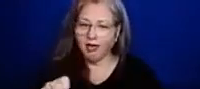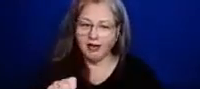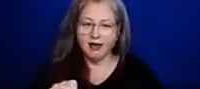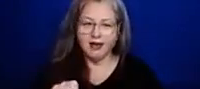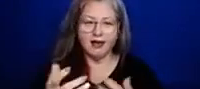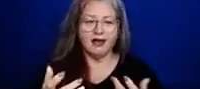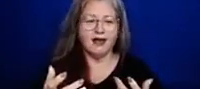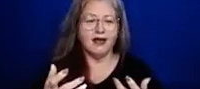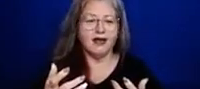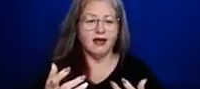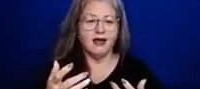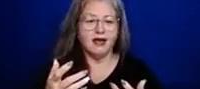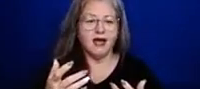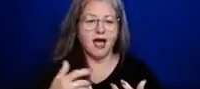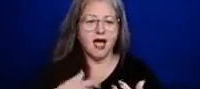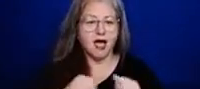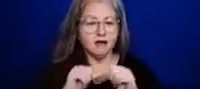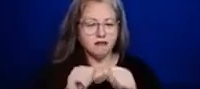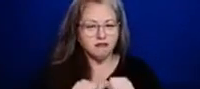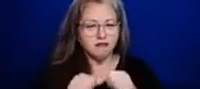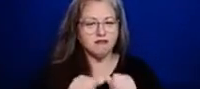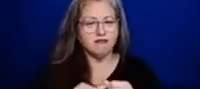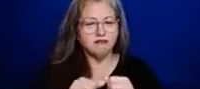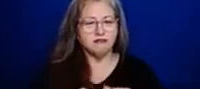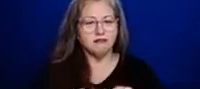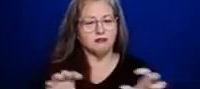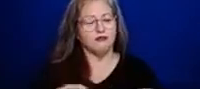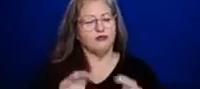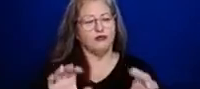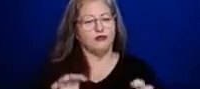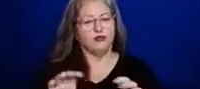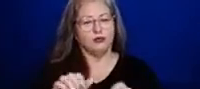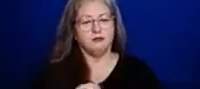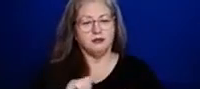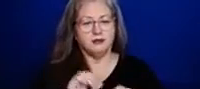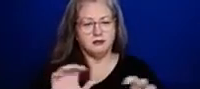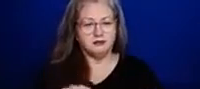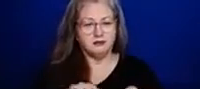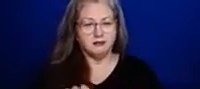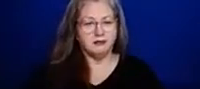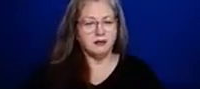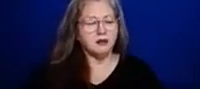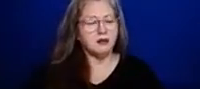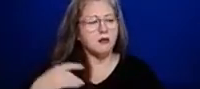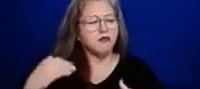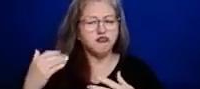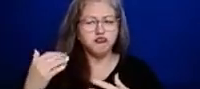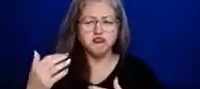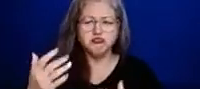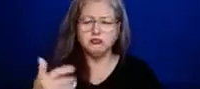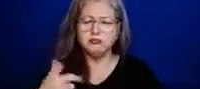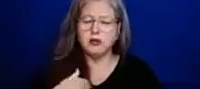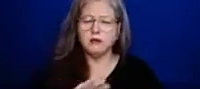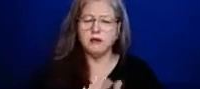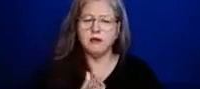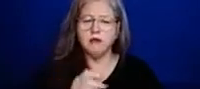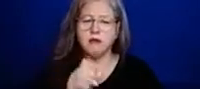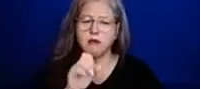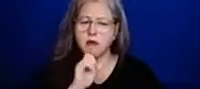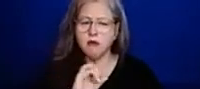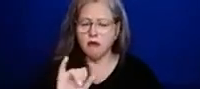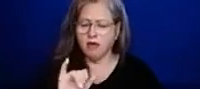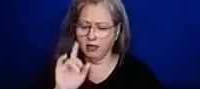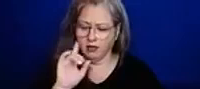the taste of line, and I kept doing it for myself. And it was until I was